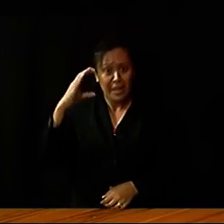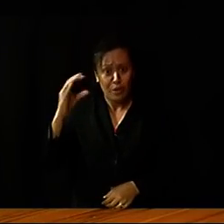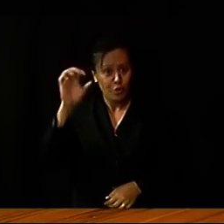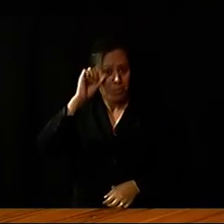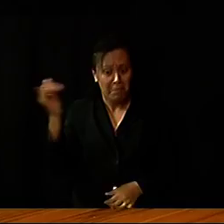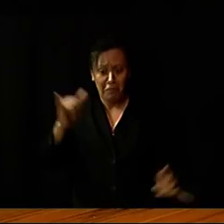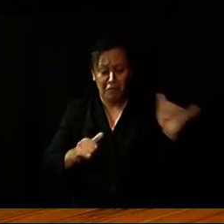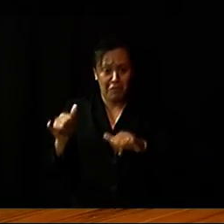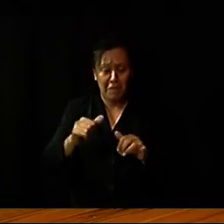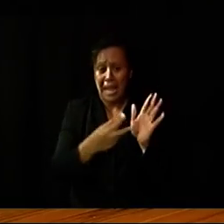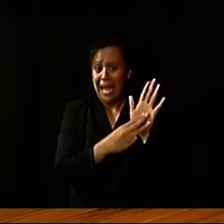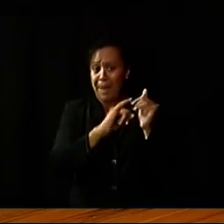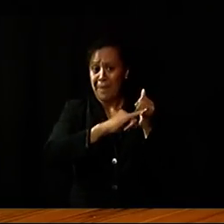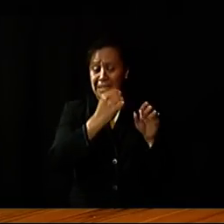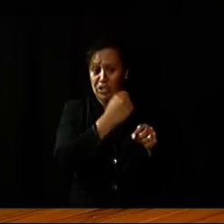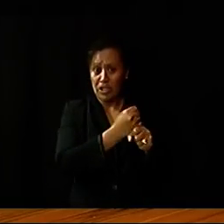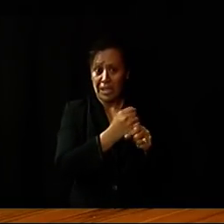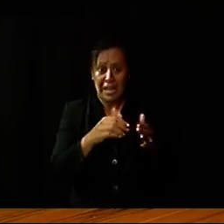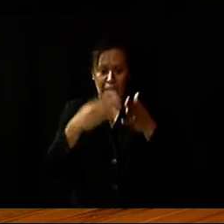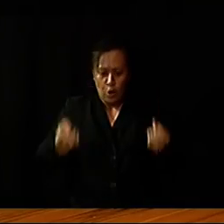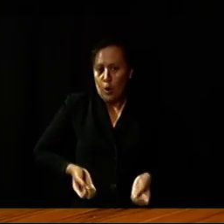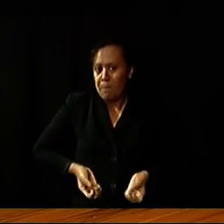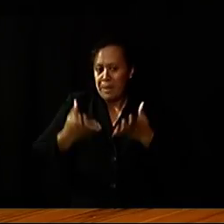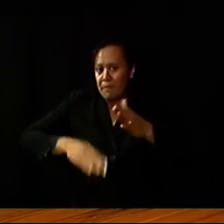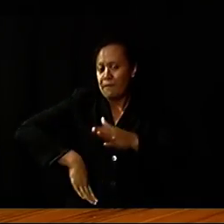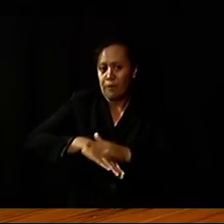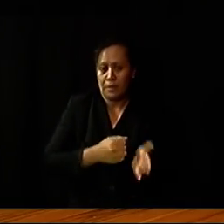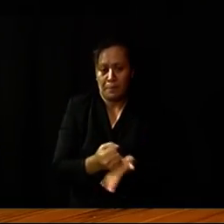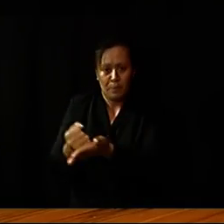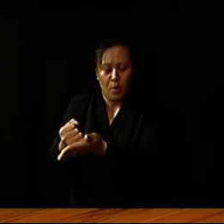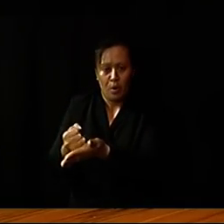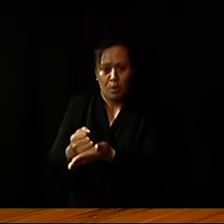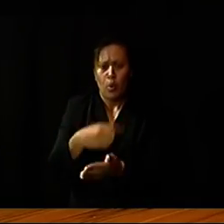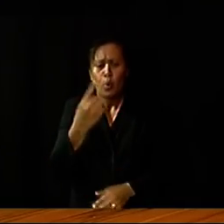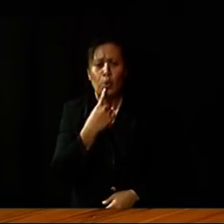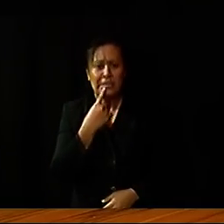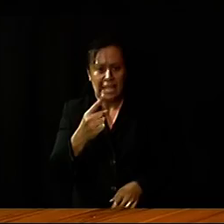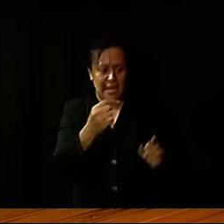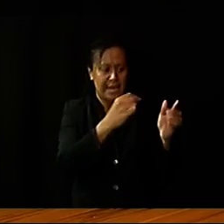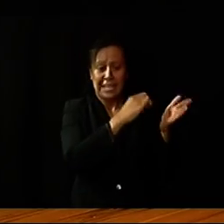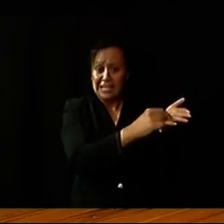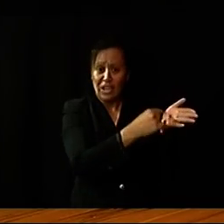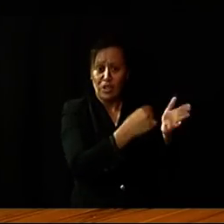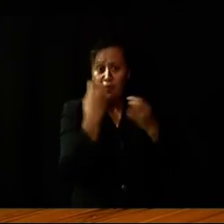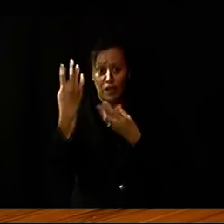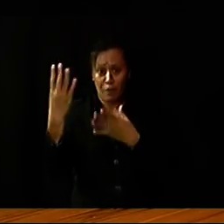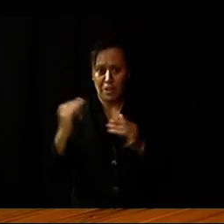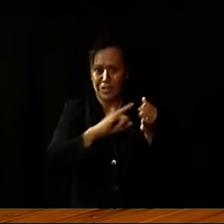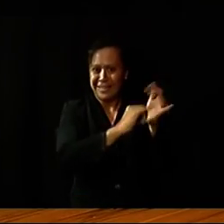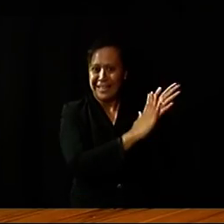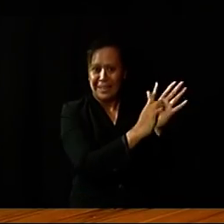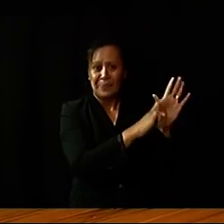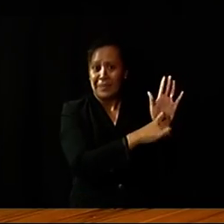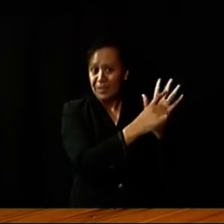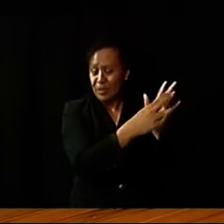of the Melanesian Spearhead Group remains strong, and their commitment to Fiji's reforms is just. These are the words of the Permanent